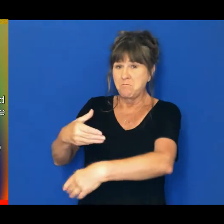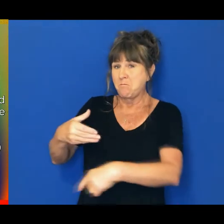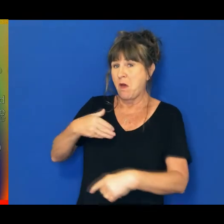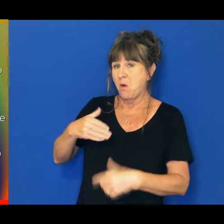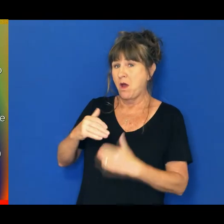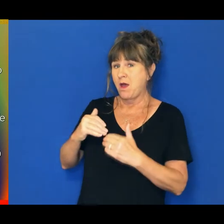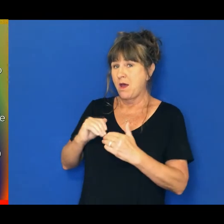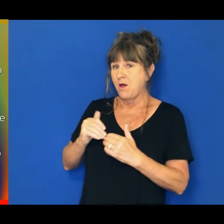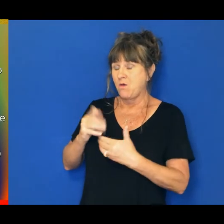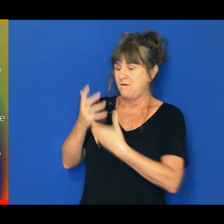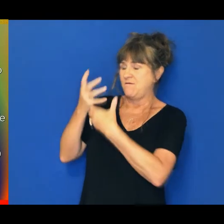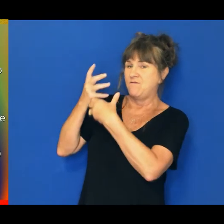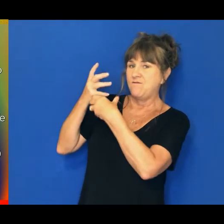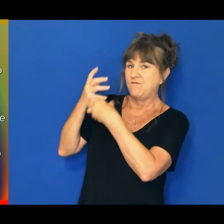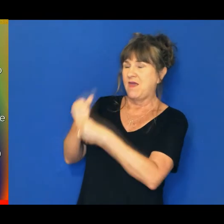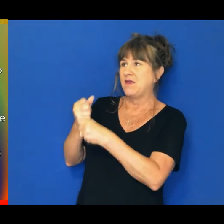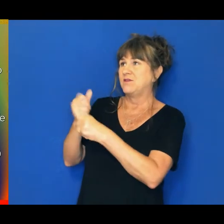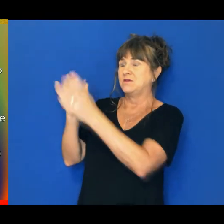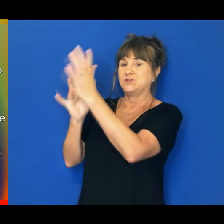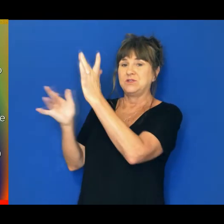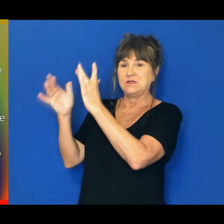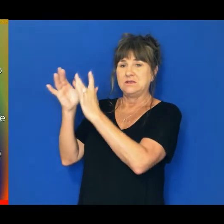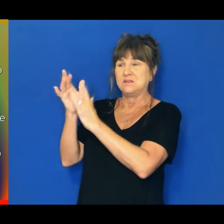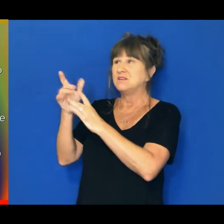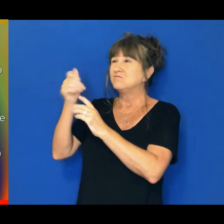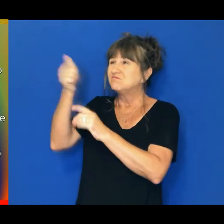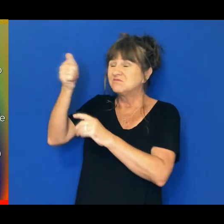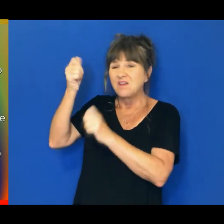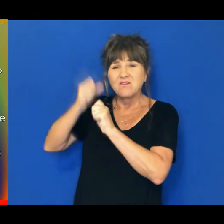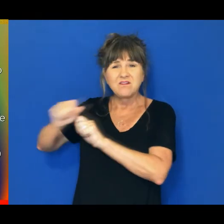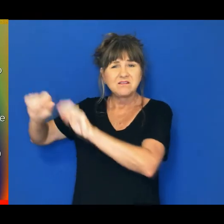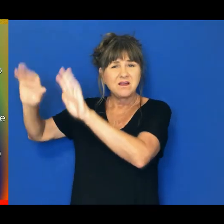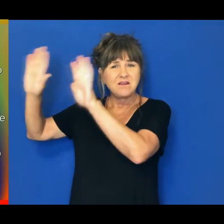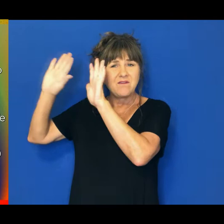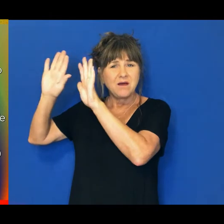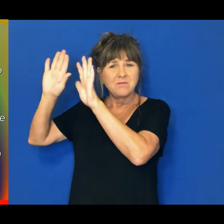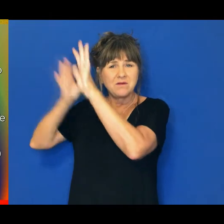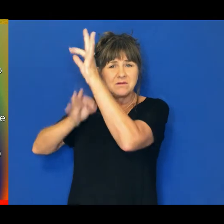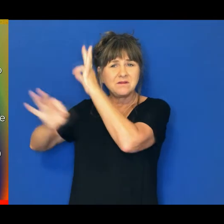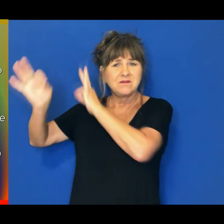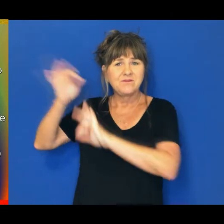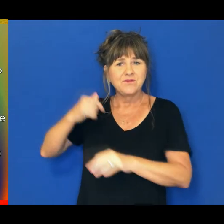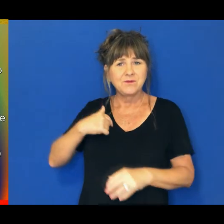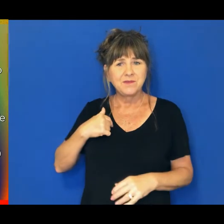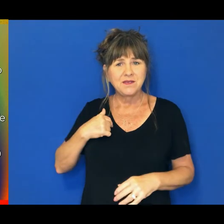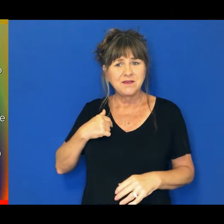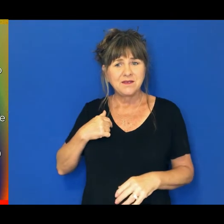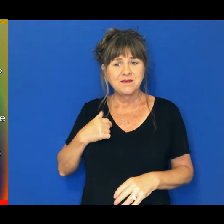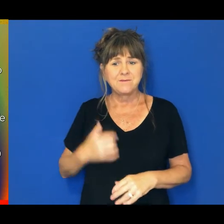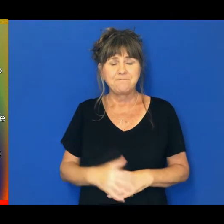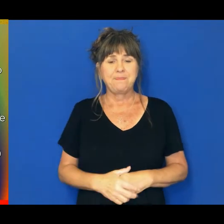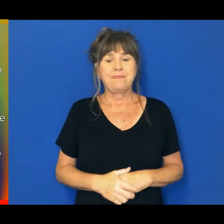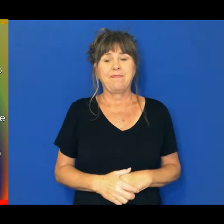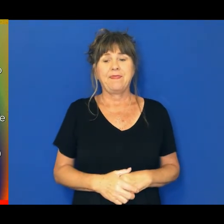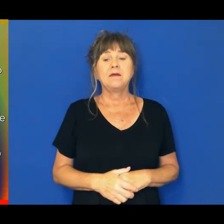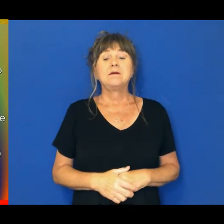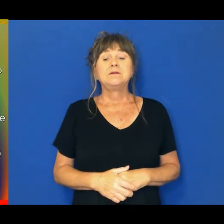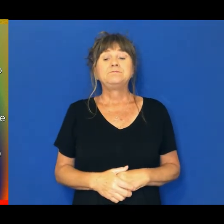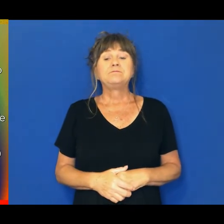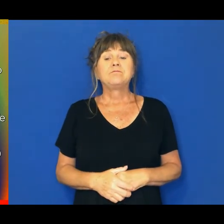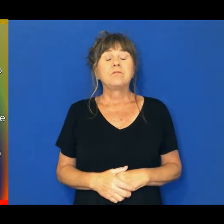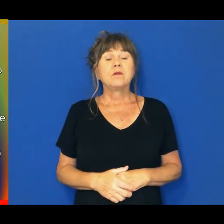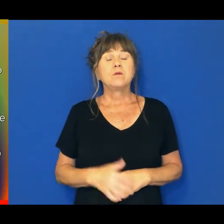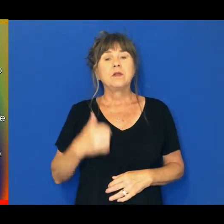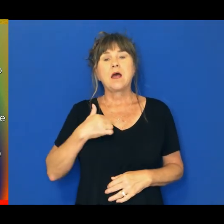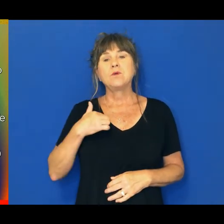of God who loves me so much that he gave himself for me, dispensing his life into mine. And when I was in